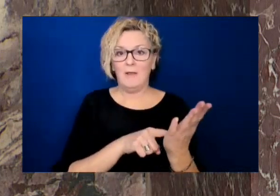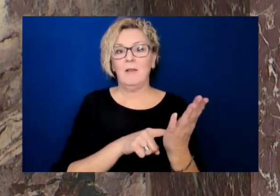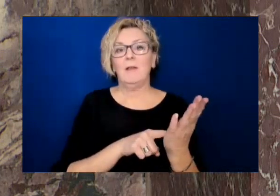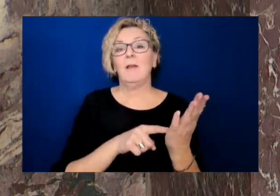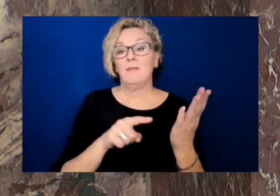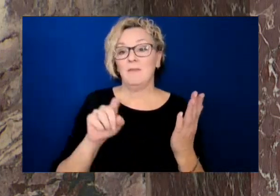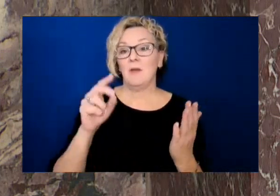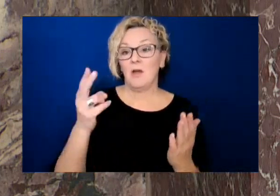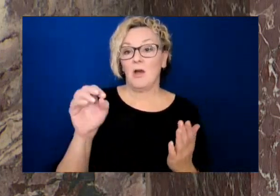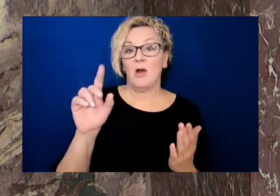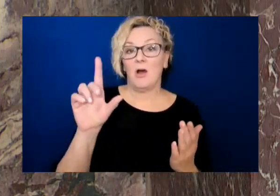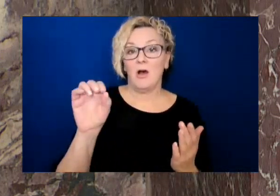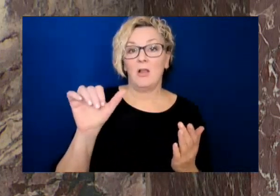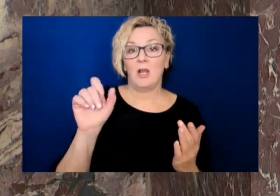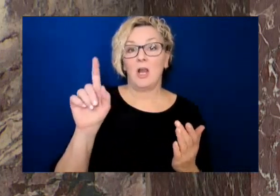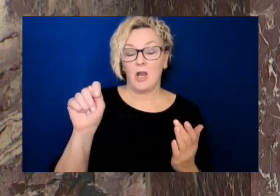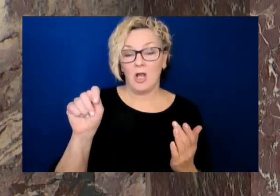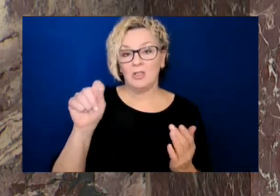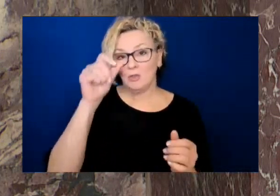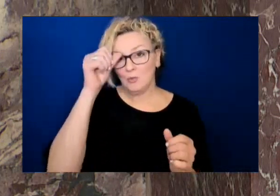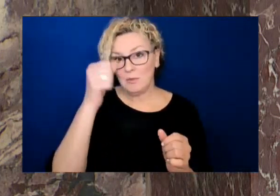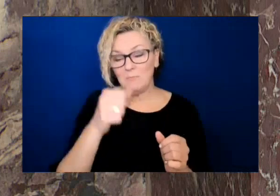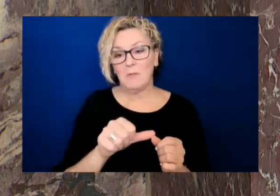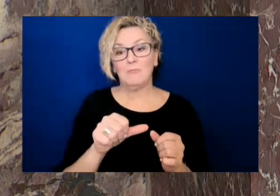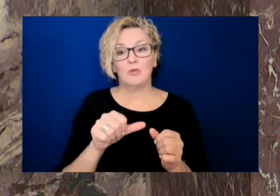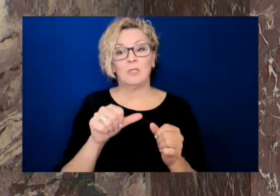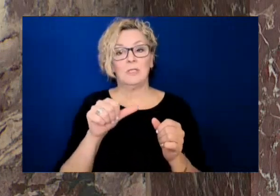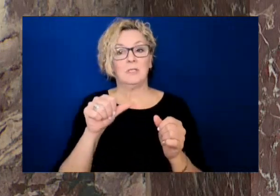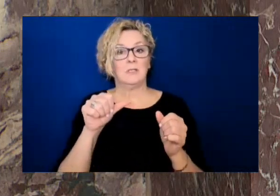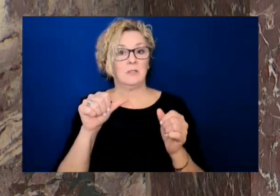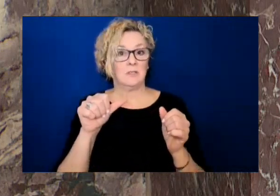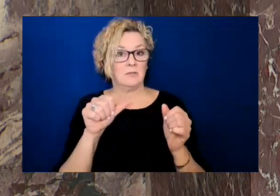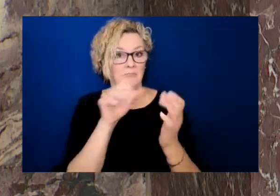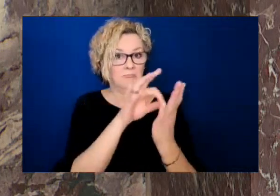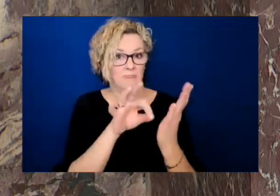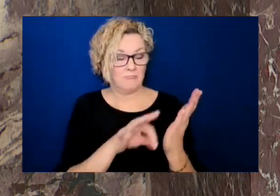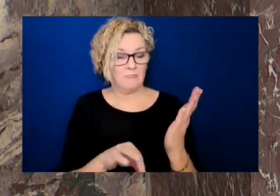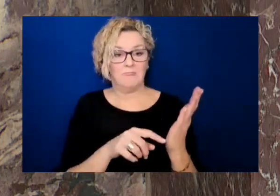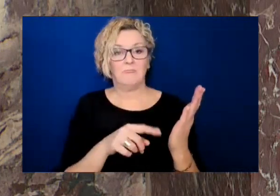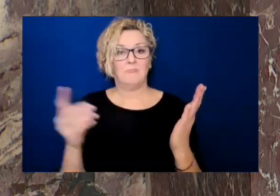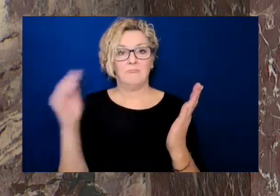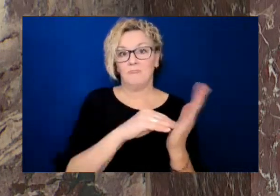specific action that the Attorney General could point to in my questioning of her